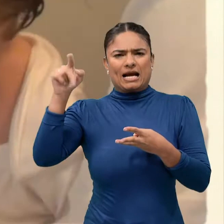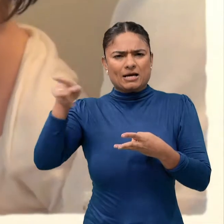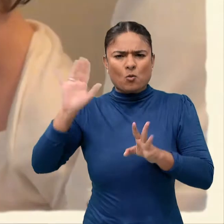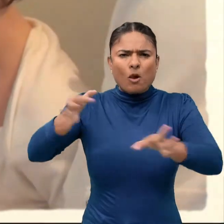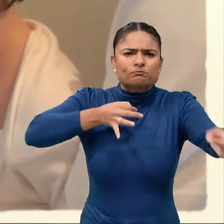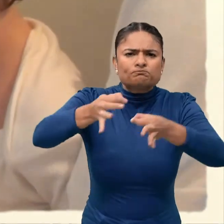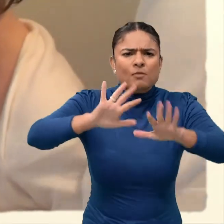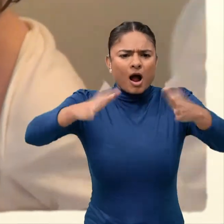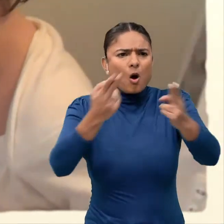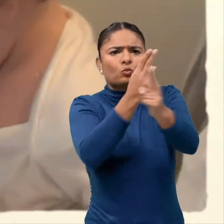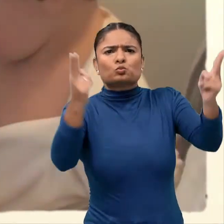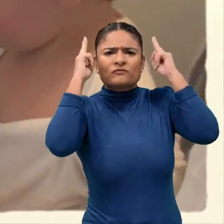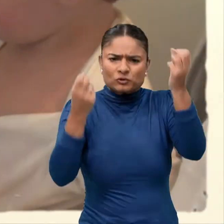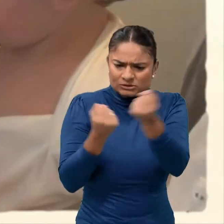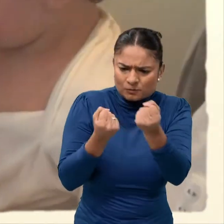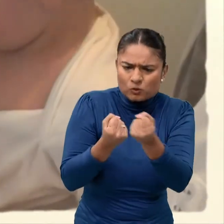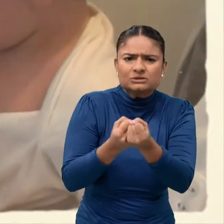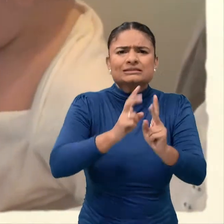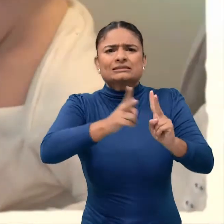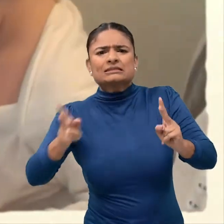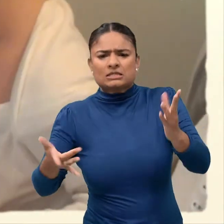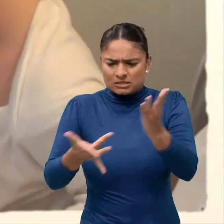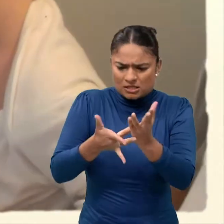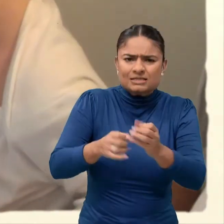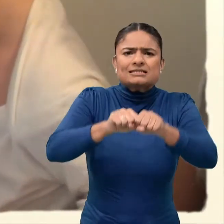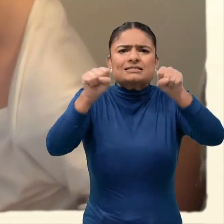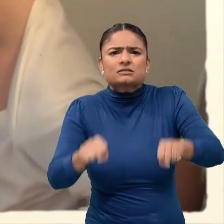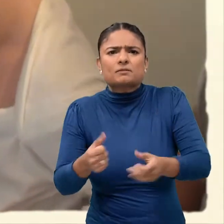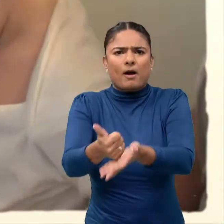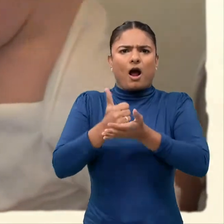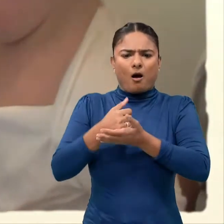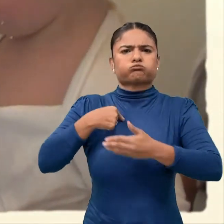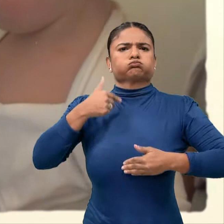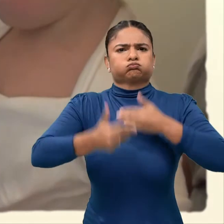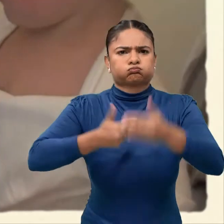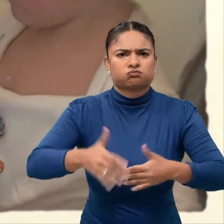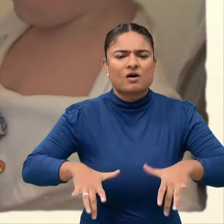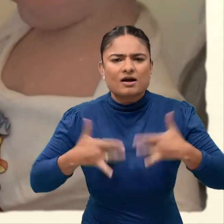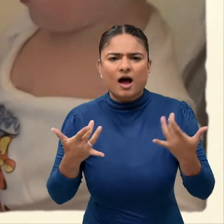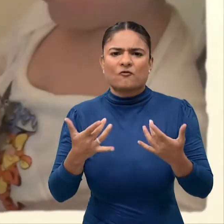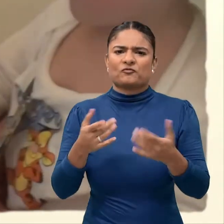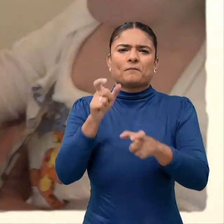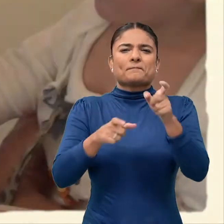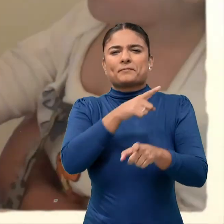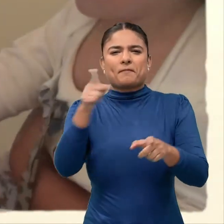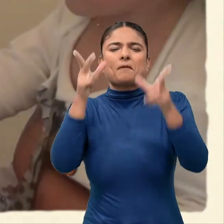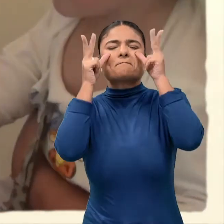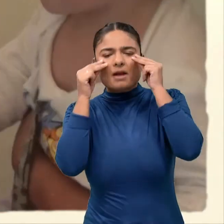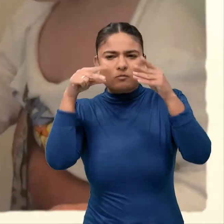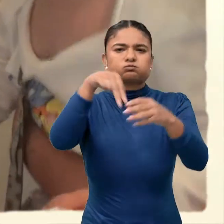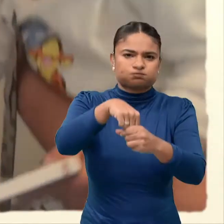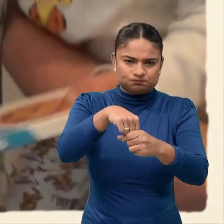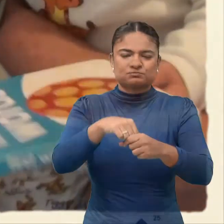played a significant role in transforming the UCT campus and curriculum offerings to be less disability blind and